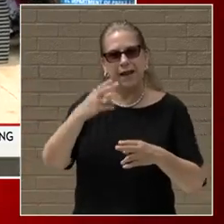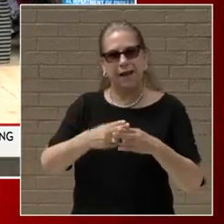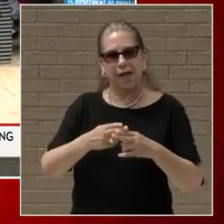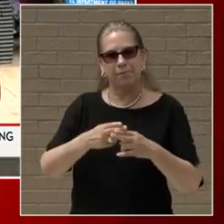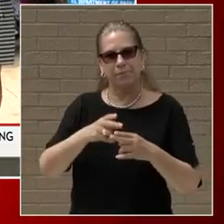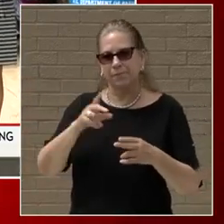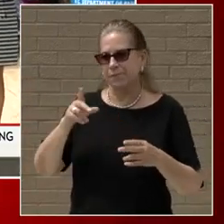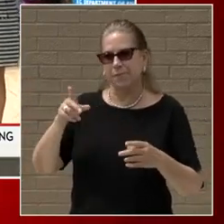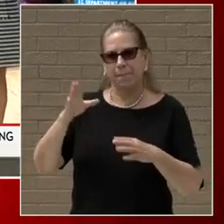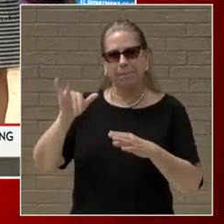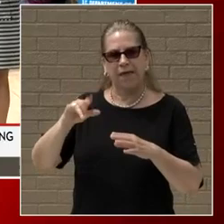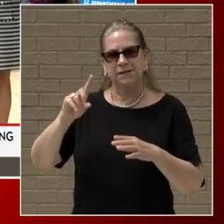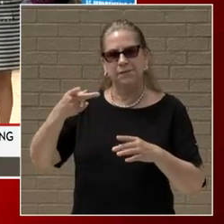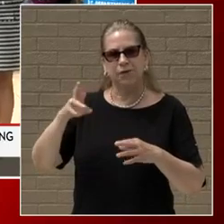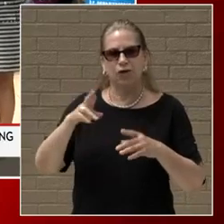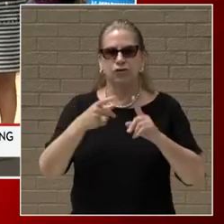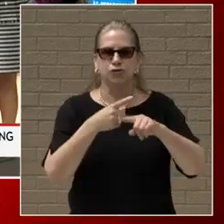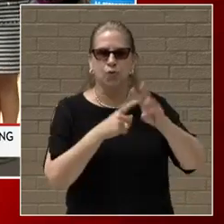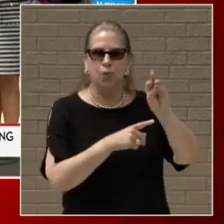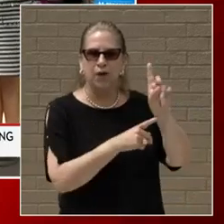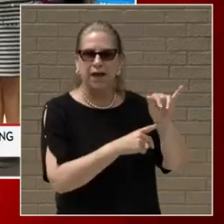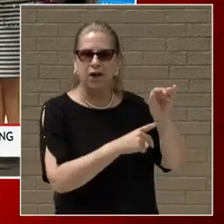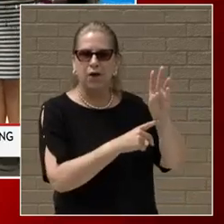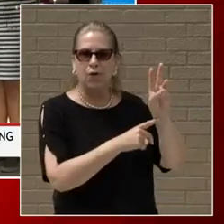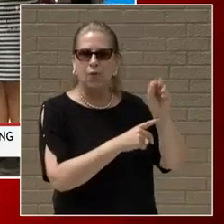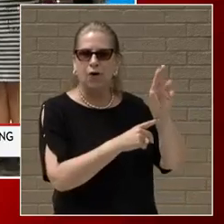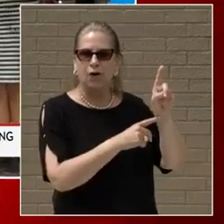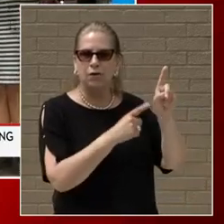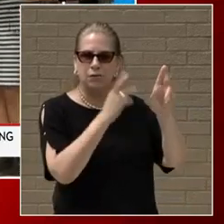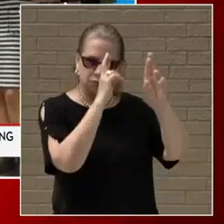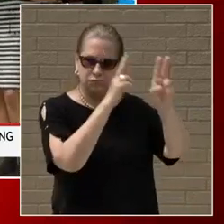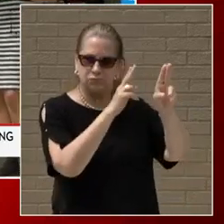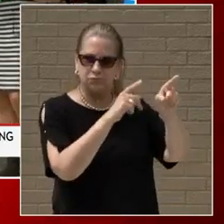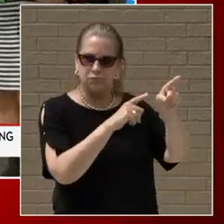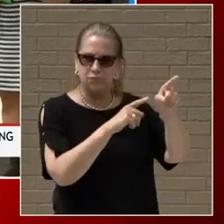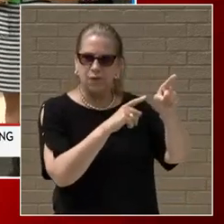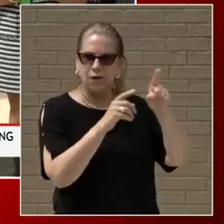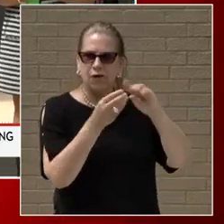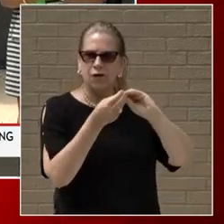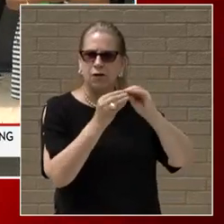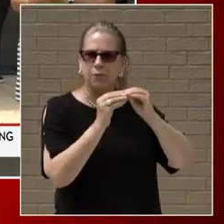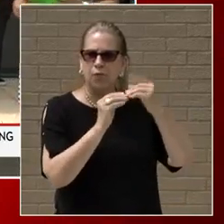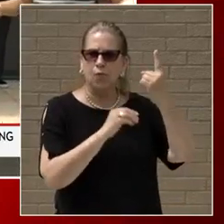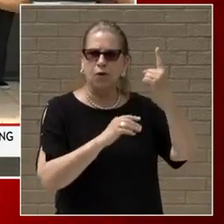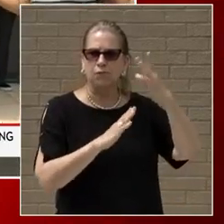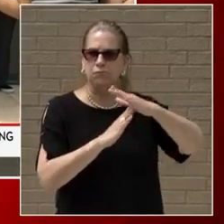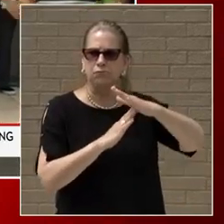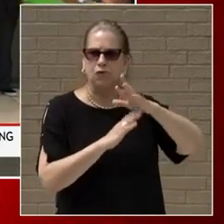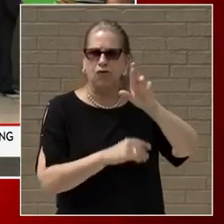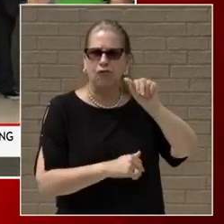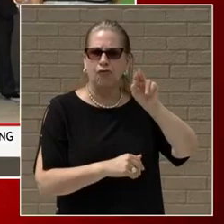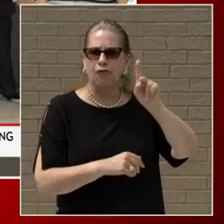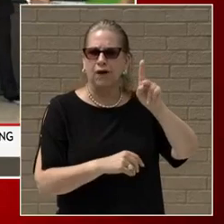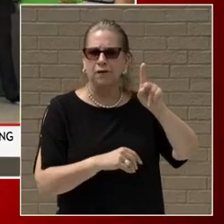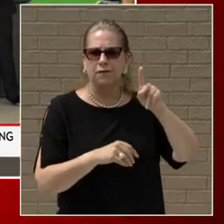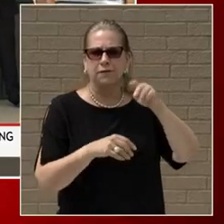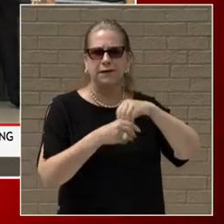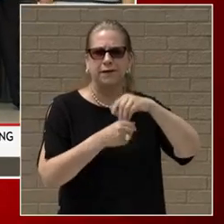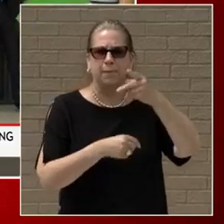Ward. We're celebrating our #1 ranking by the Trust for Public Land as the #1 park system in the